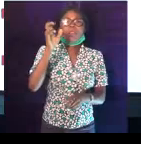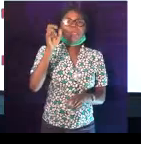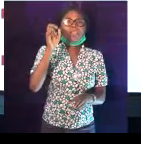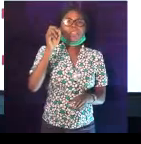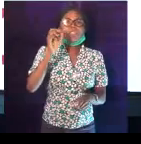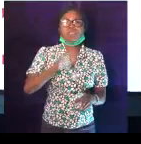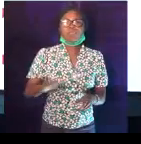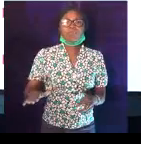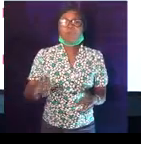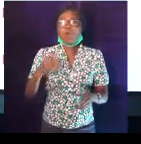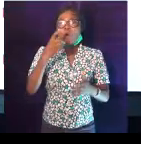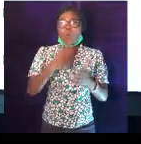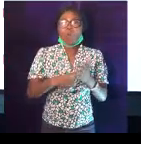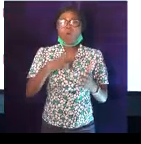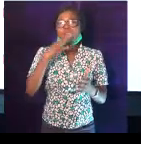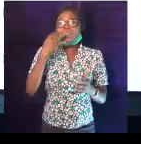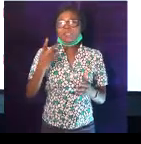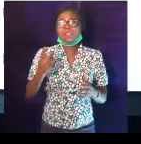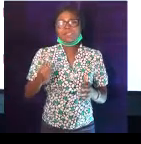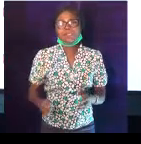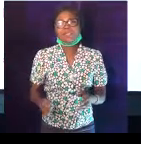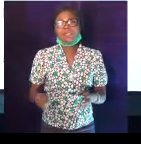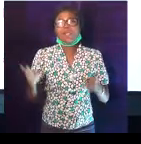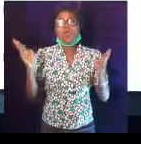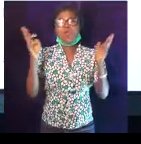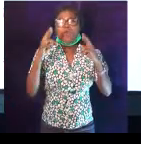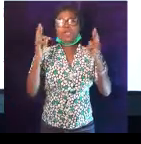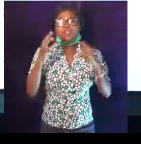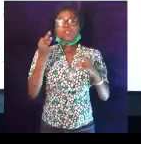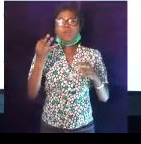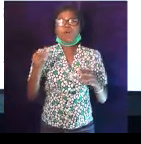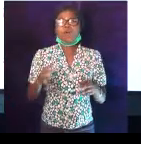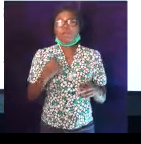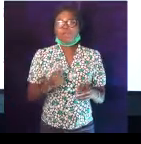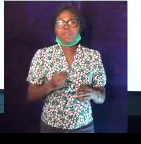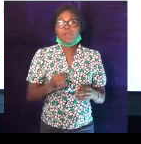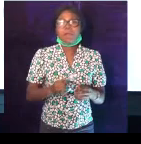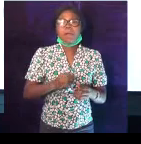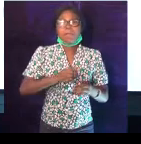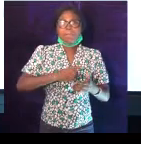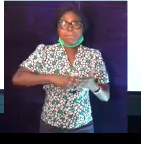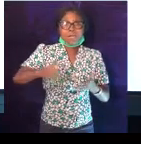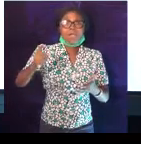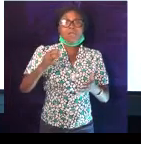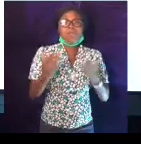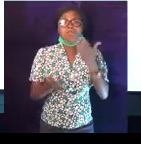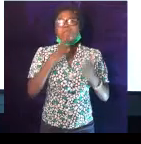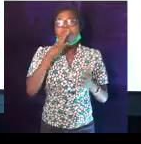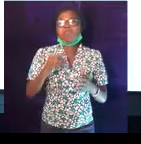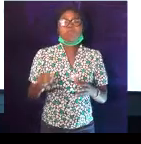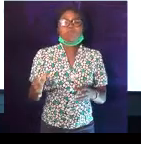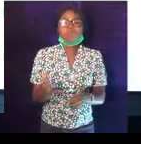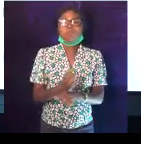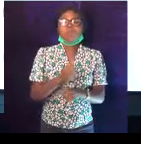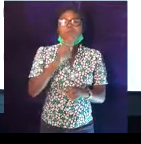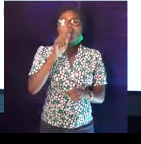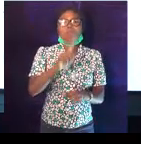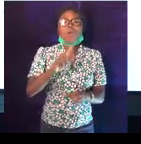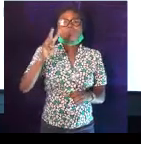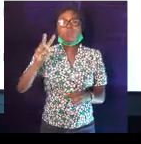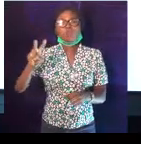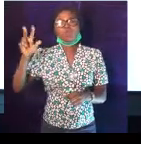pupils. Now, what is the range of the marks? These are the marks. That you score 0, 1, 2, 3, 4,